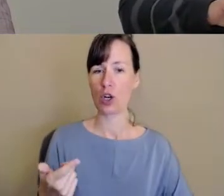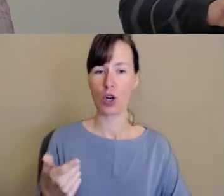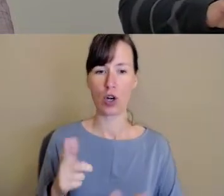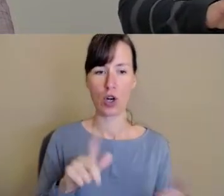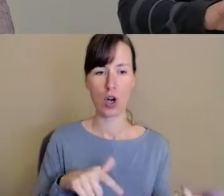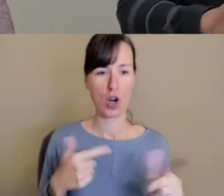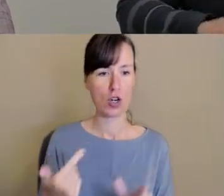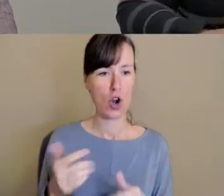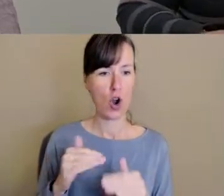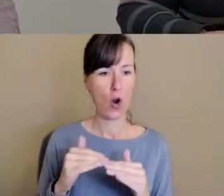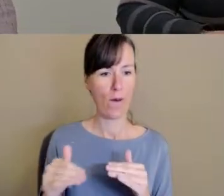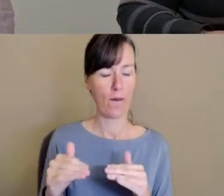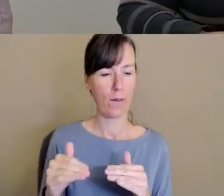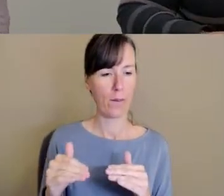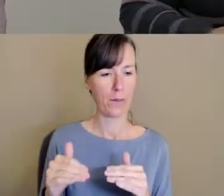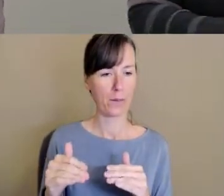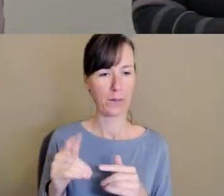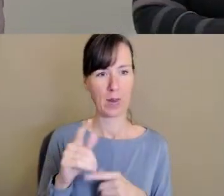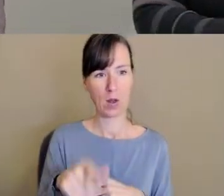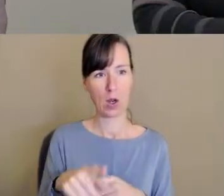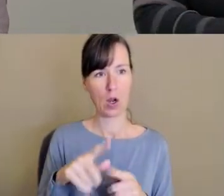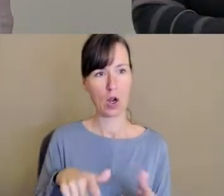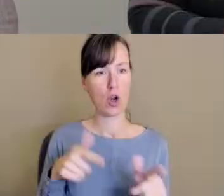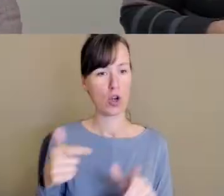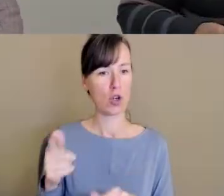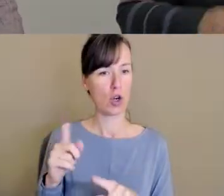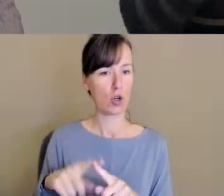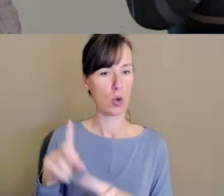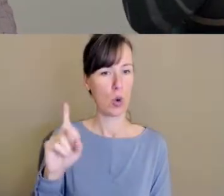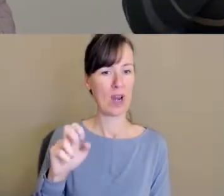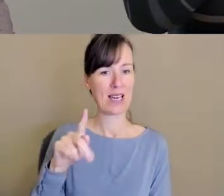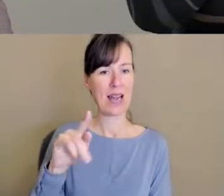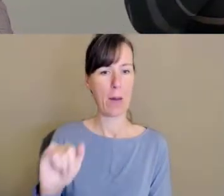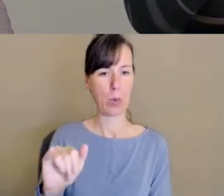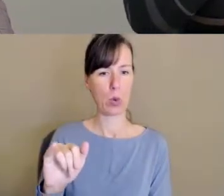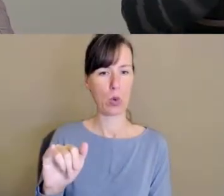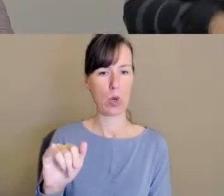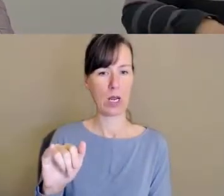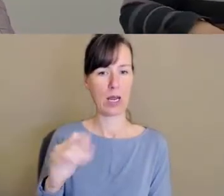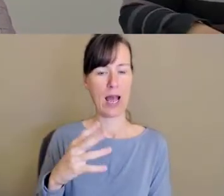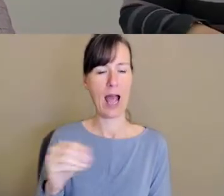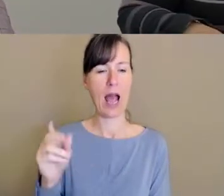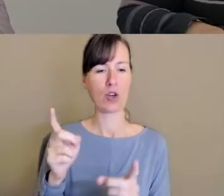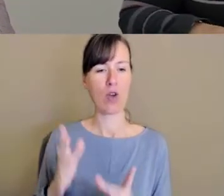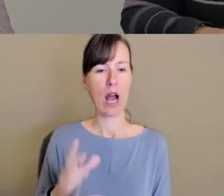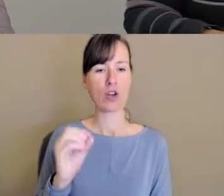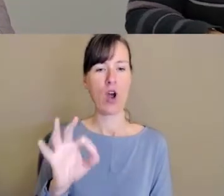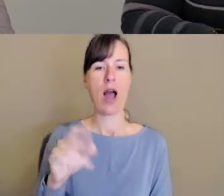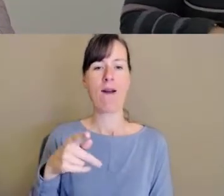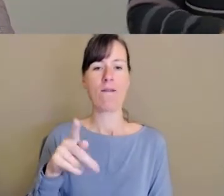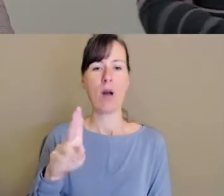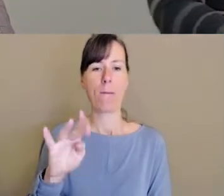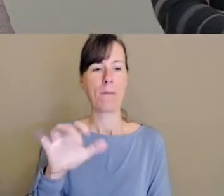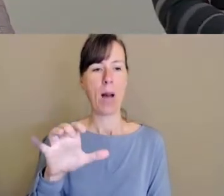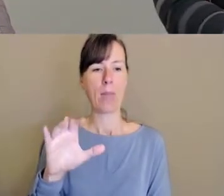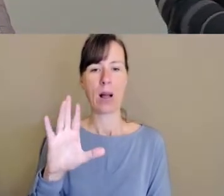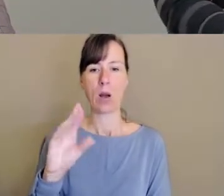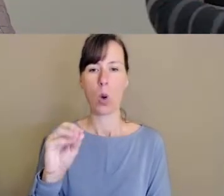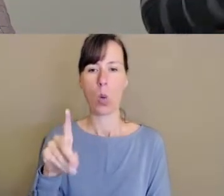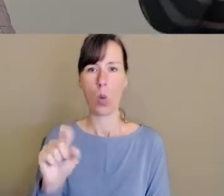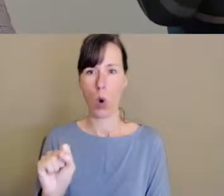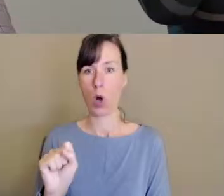Deputy Director of Public Works. Oh, and the Director of Public Works as it relates to the